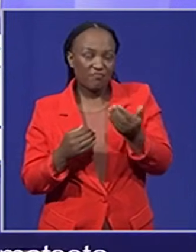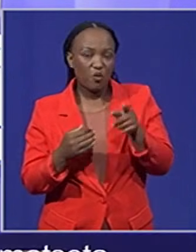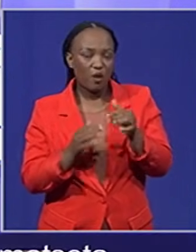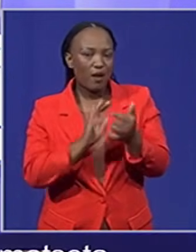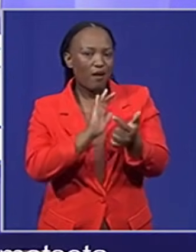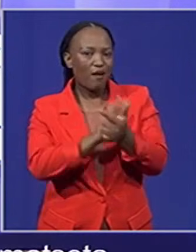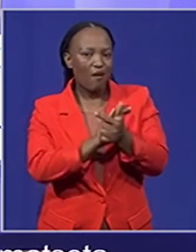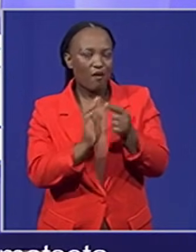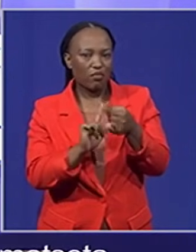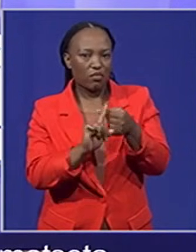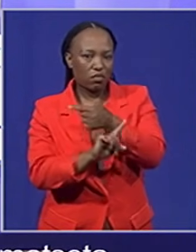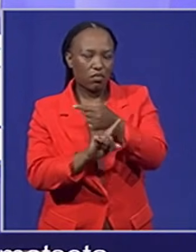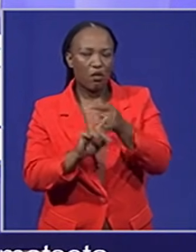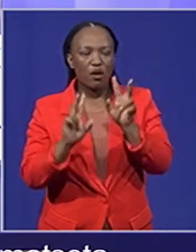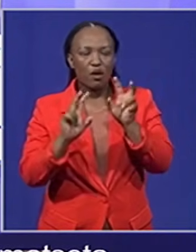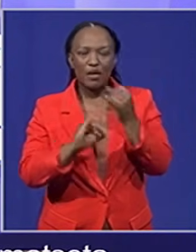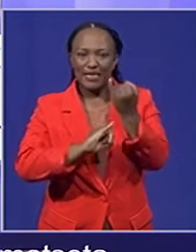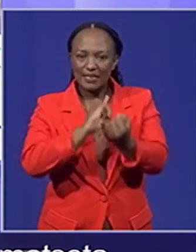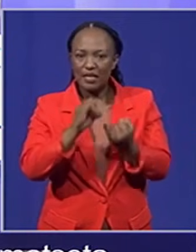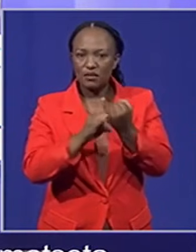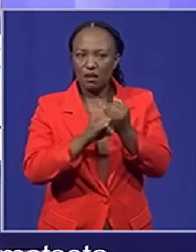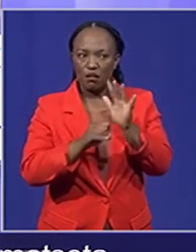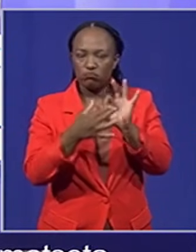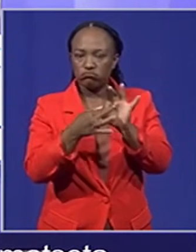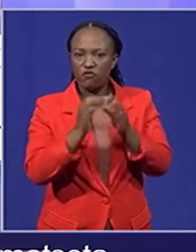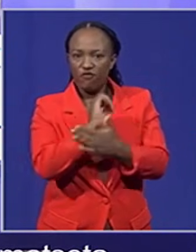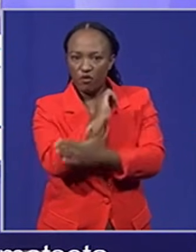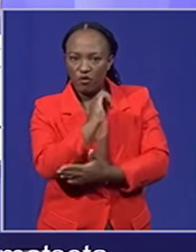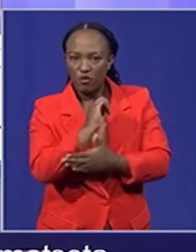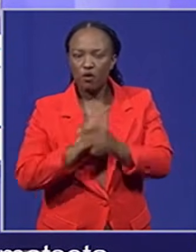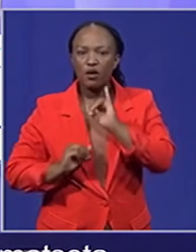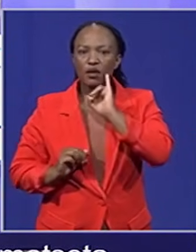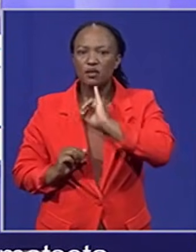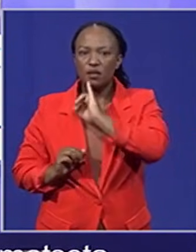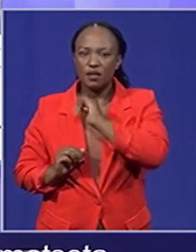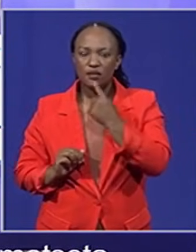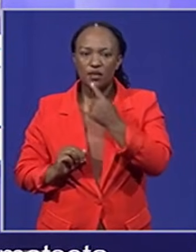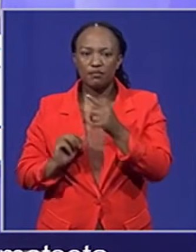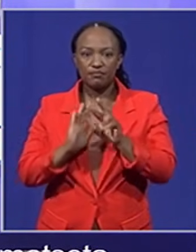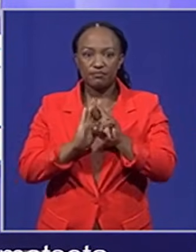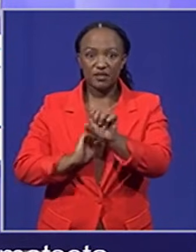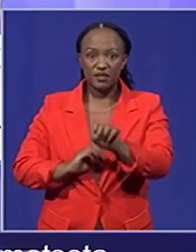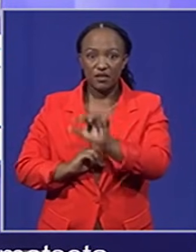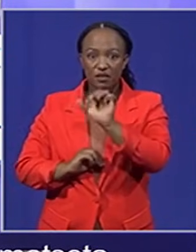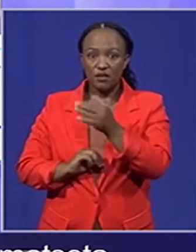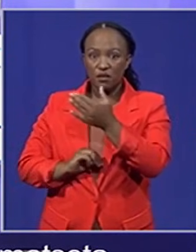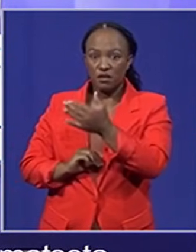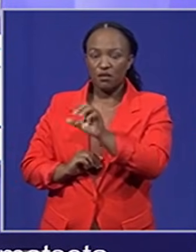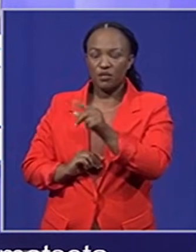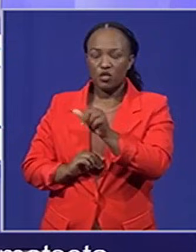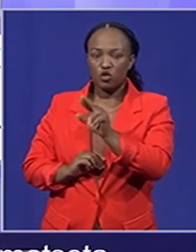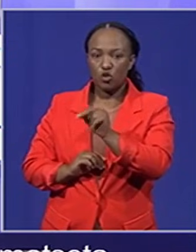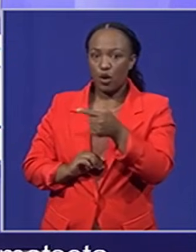molao tšeo di sa sepetšanego le melao ya naga. Go le bjalo Israel e itefeletša ka gore kemedi ya Afrika Borwa nageng ya Israel